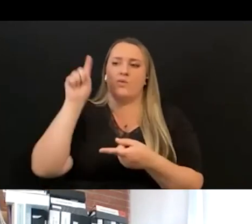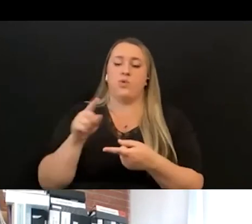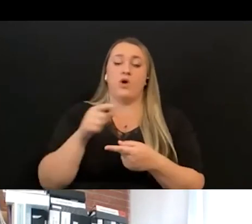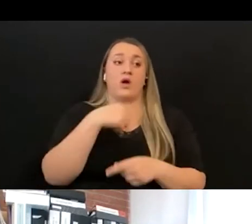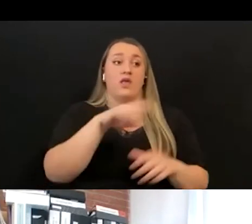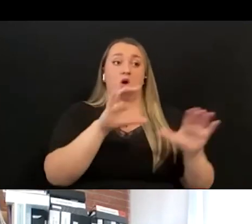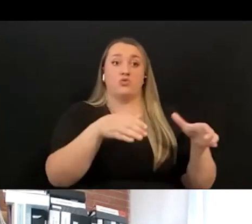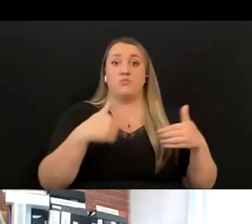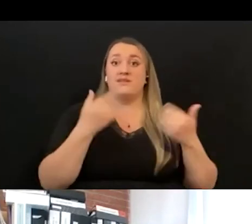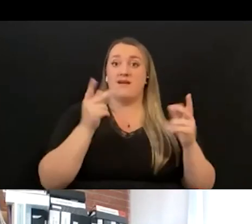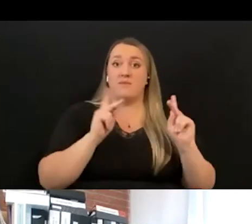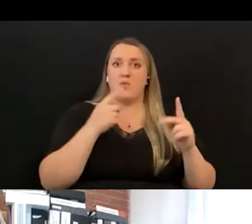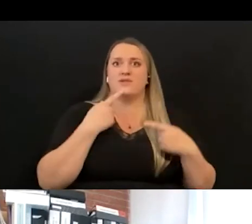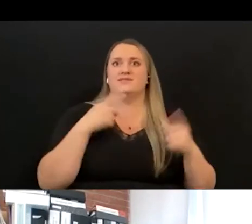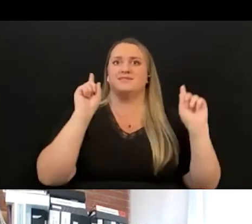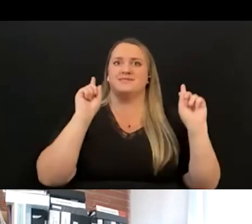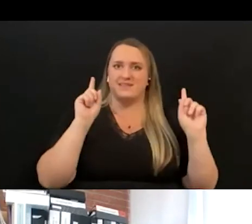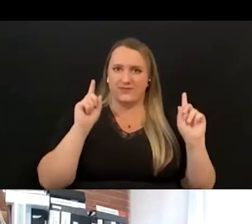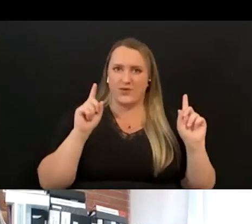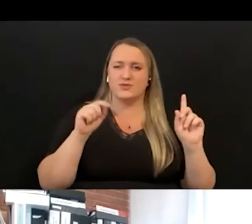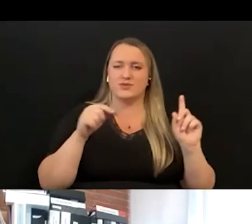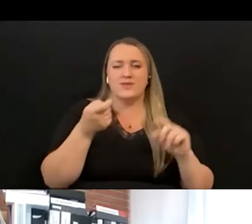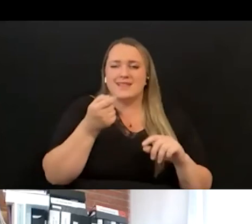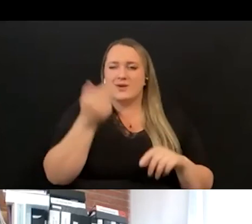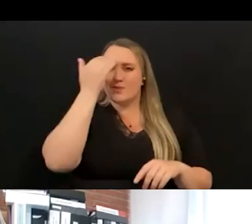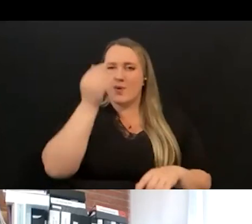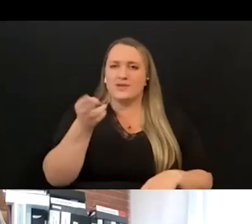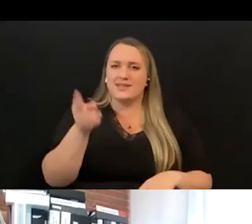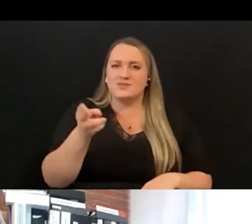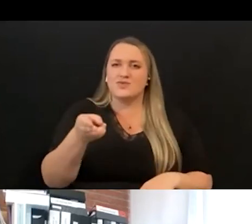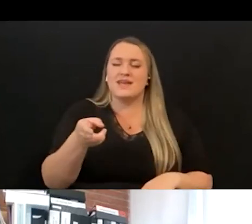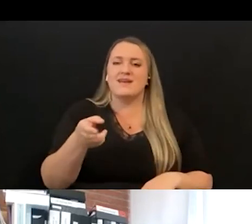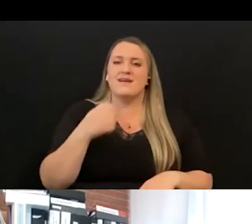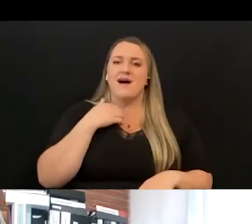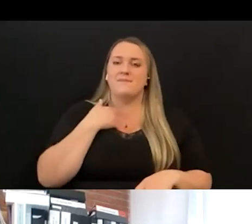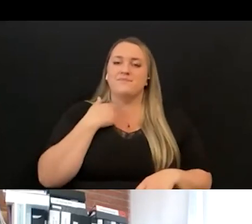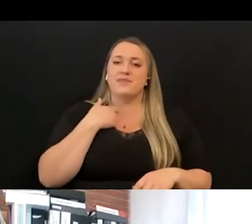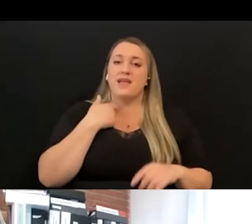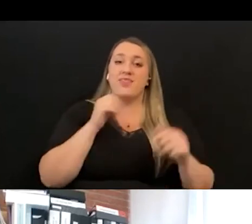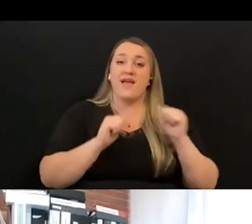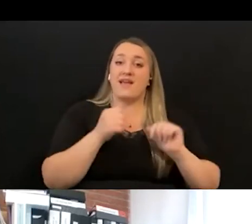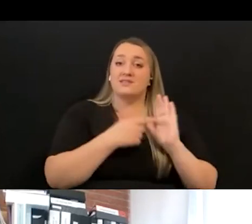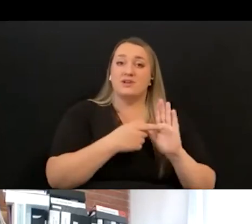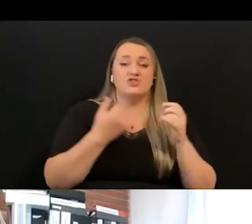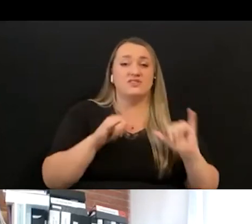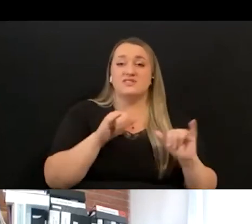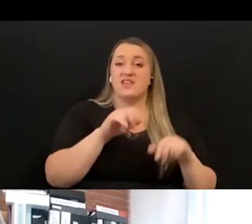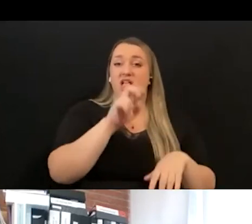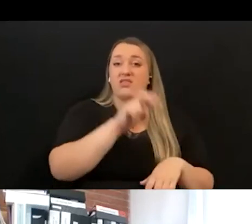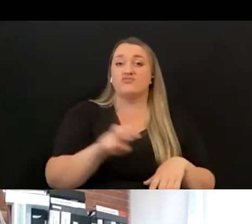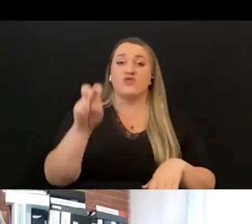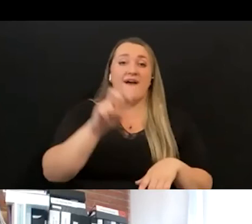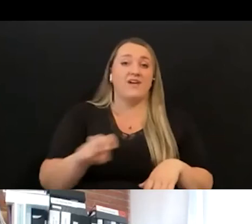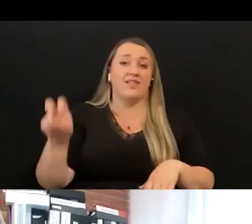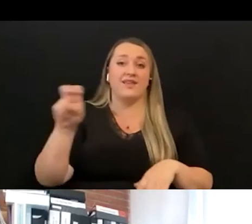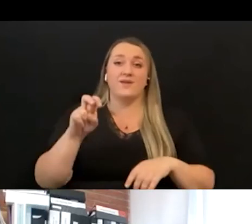that. So it's a little known history. The exhibition is still traveling around the country. I think currently